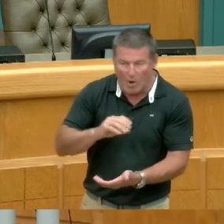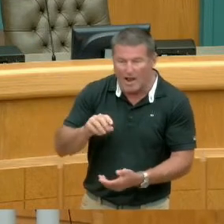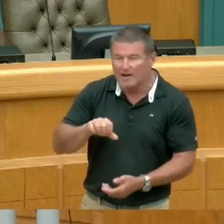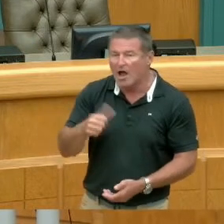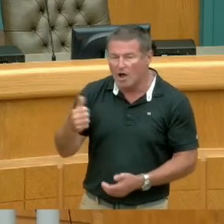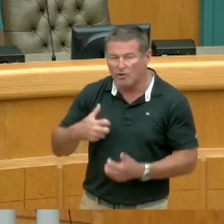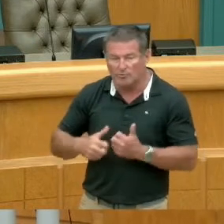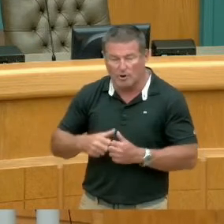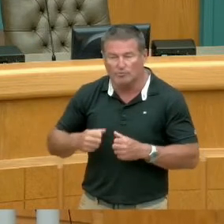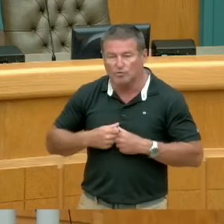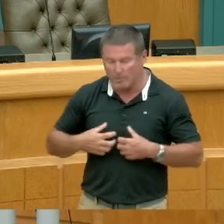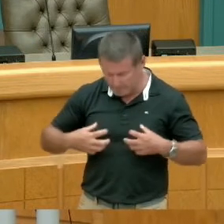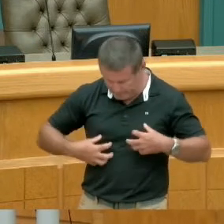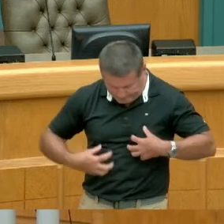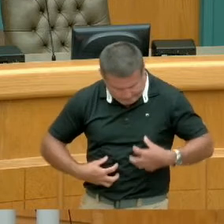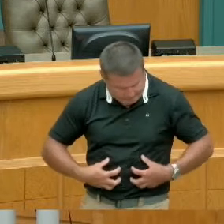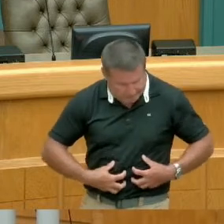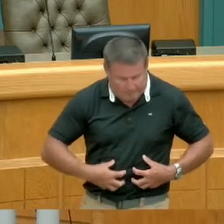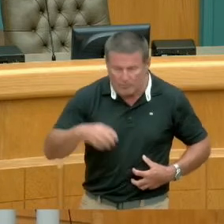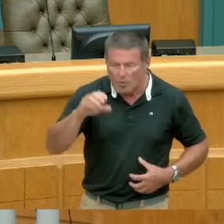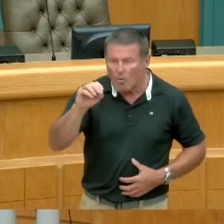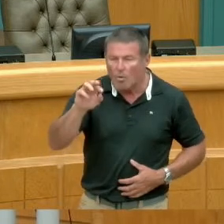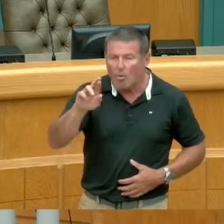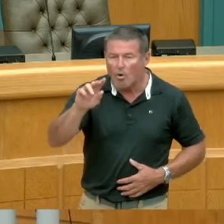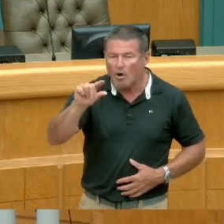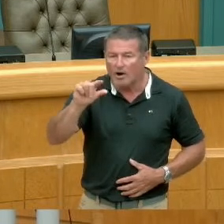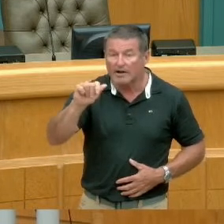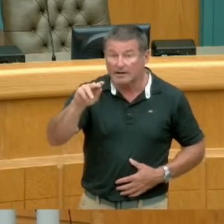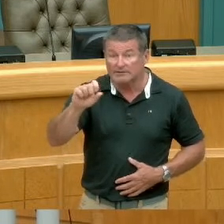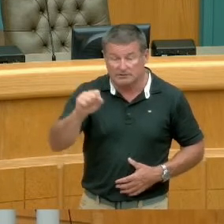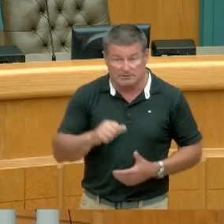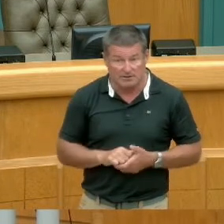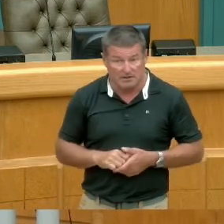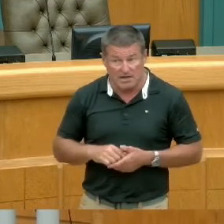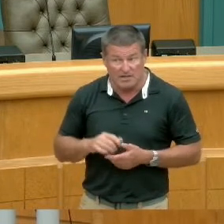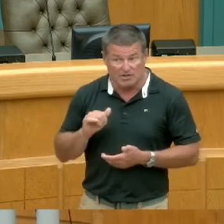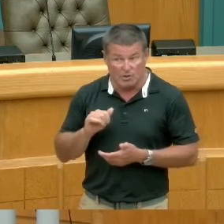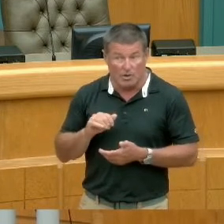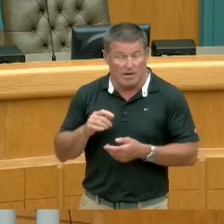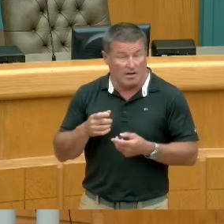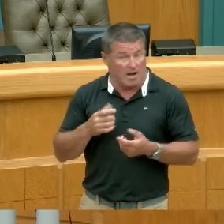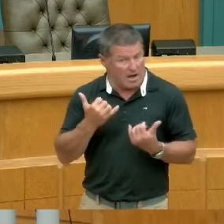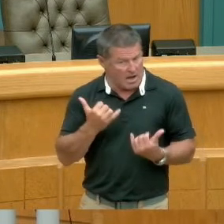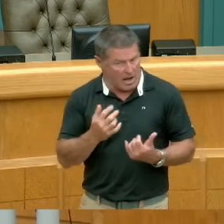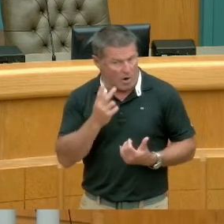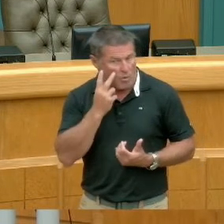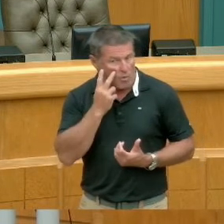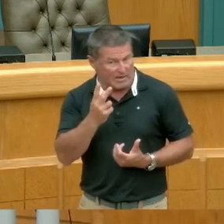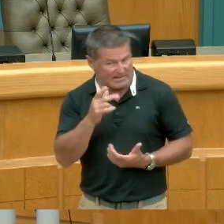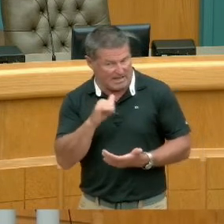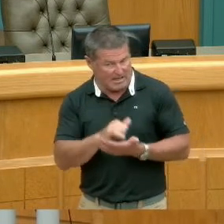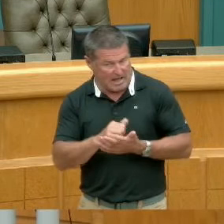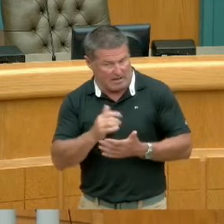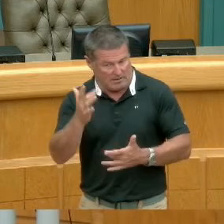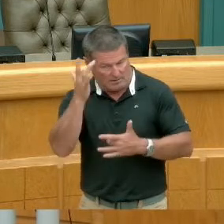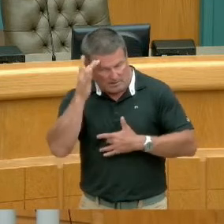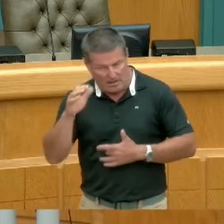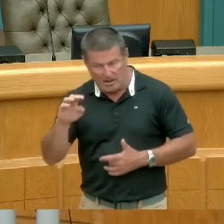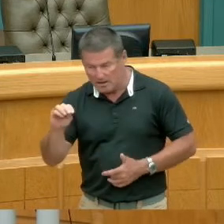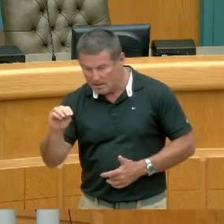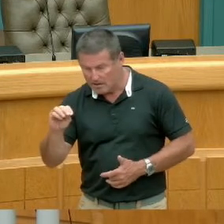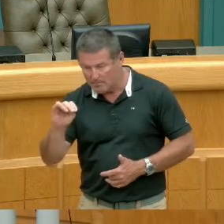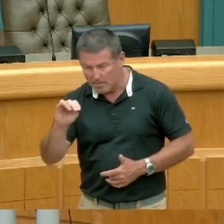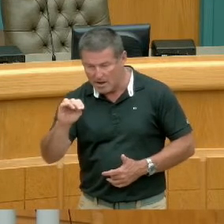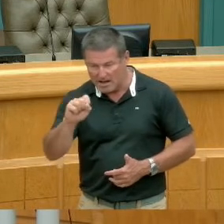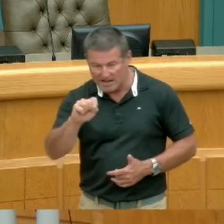inflammation. This is an additional complication that is being reported in individuals under the age of 21 that